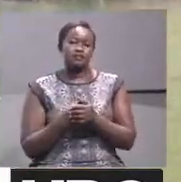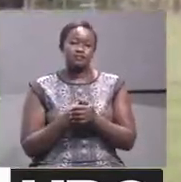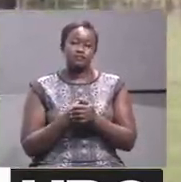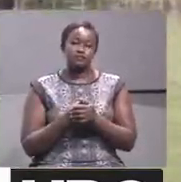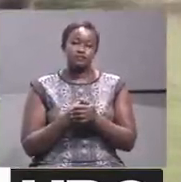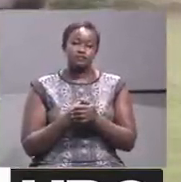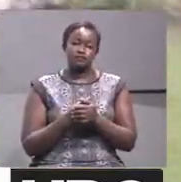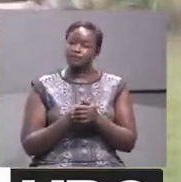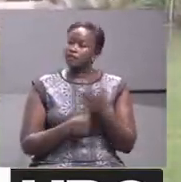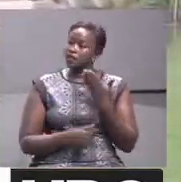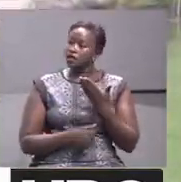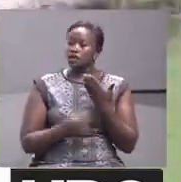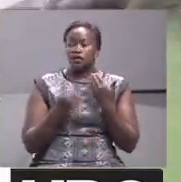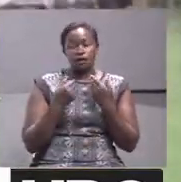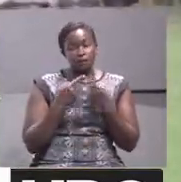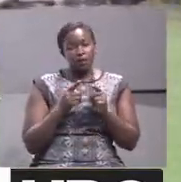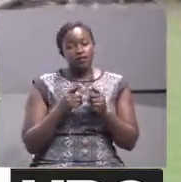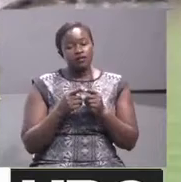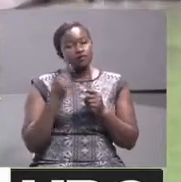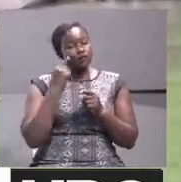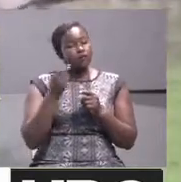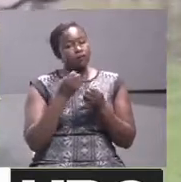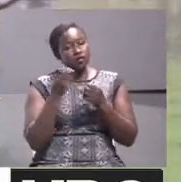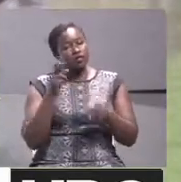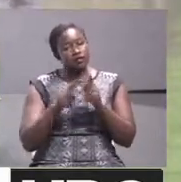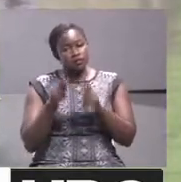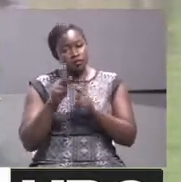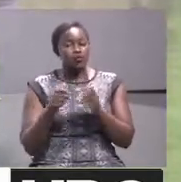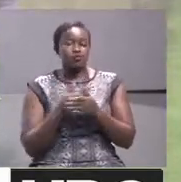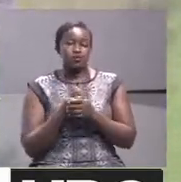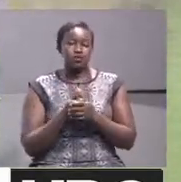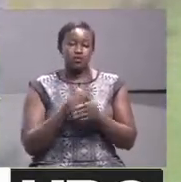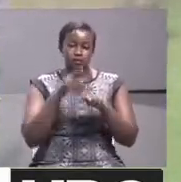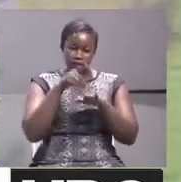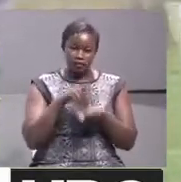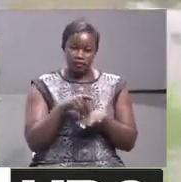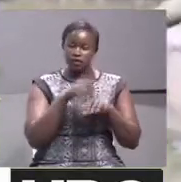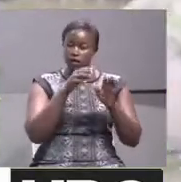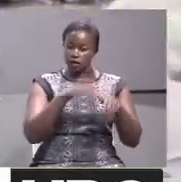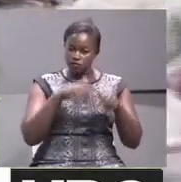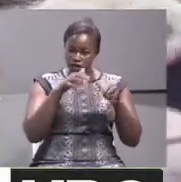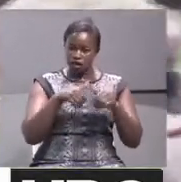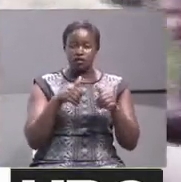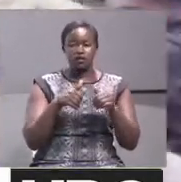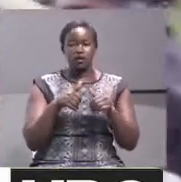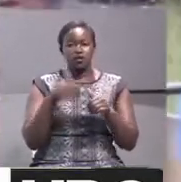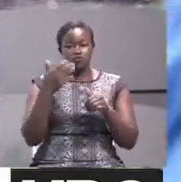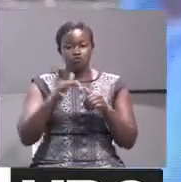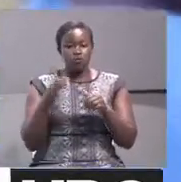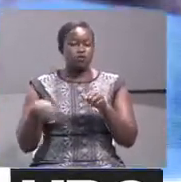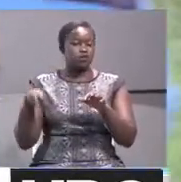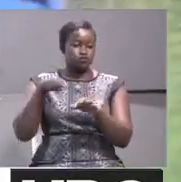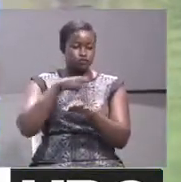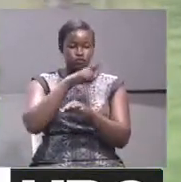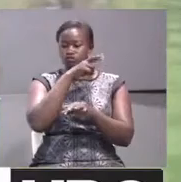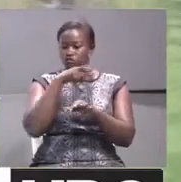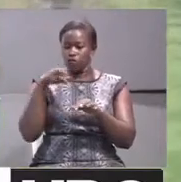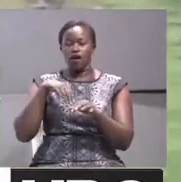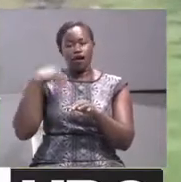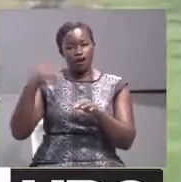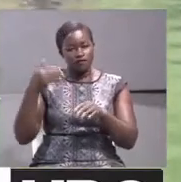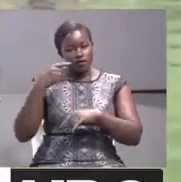lake systems. However, for many residents relying on agriculture, cross the waters daily to access